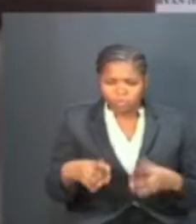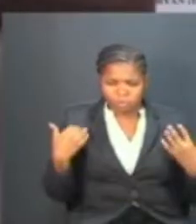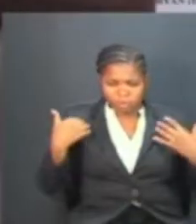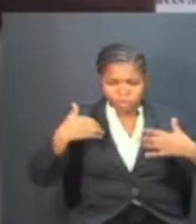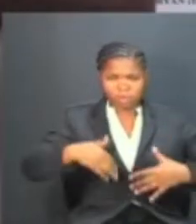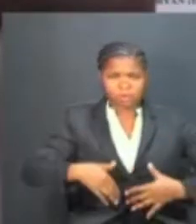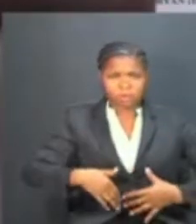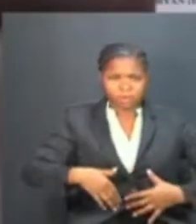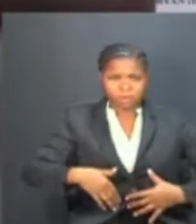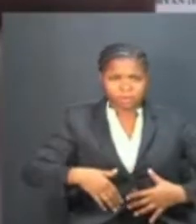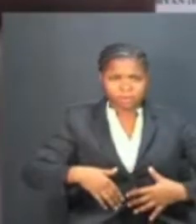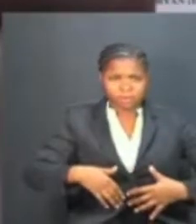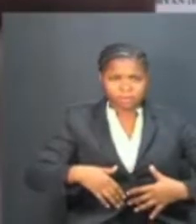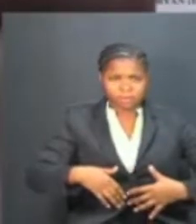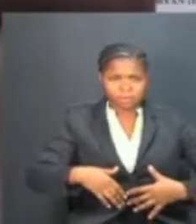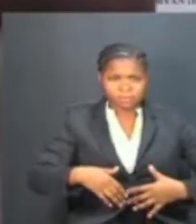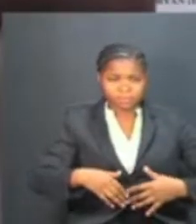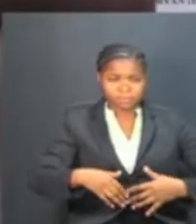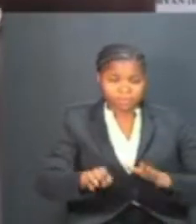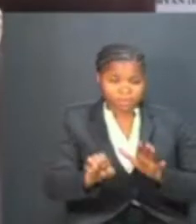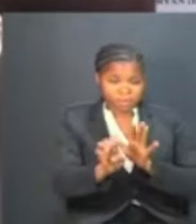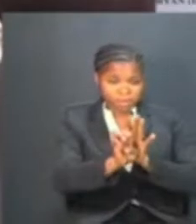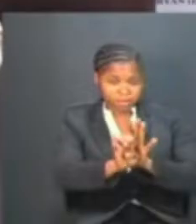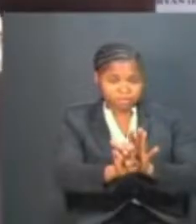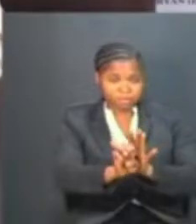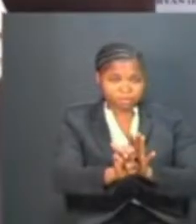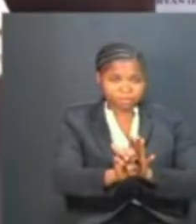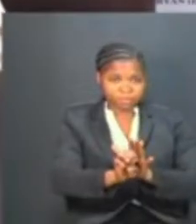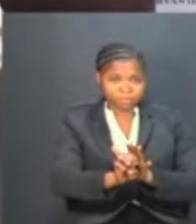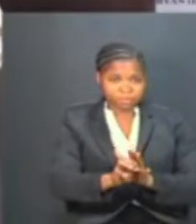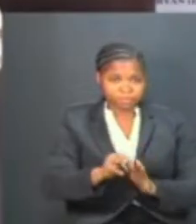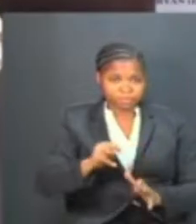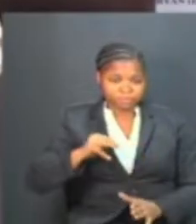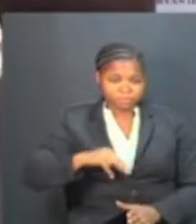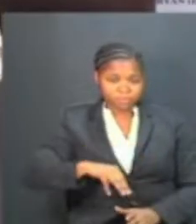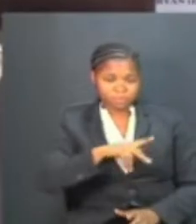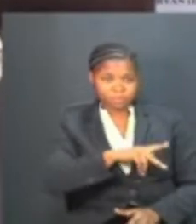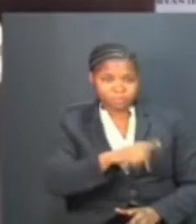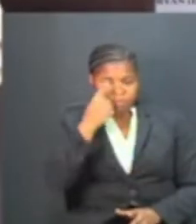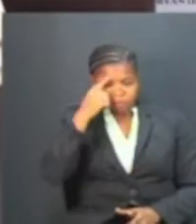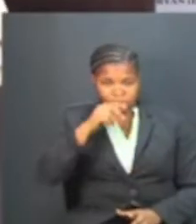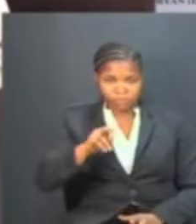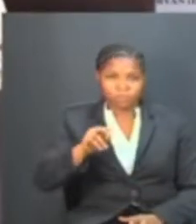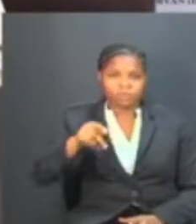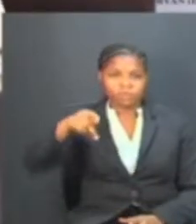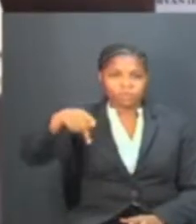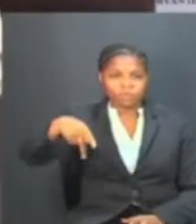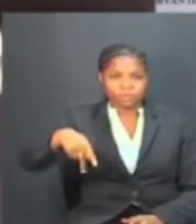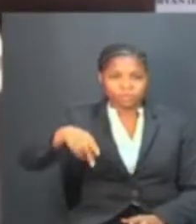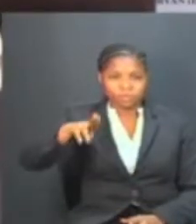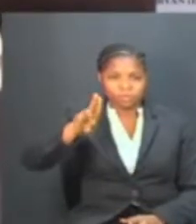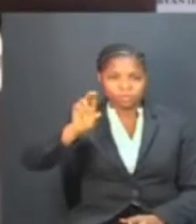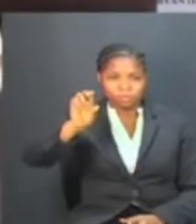identify ourselves with it. For instance, the Member of Parliament for Pusiga, Honorable